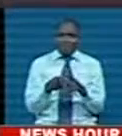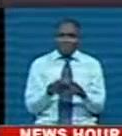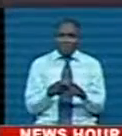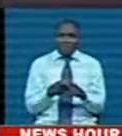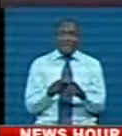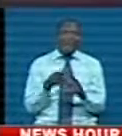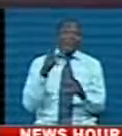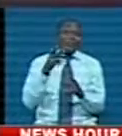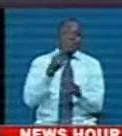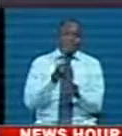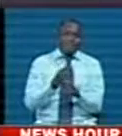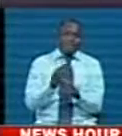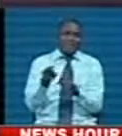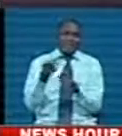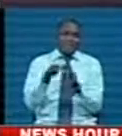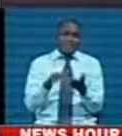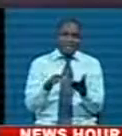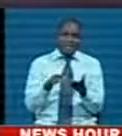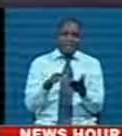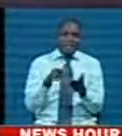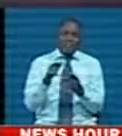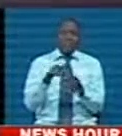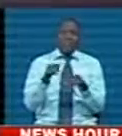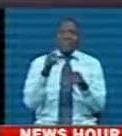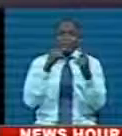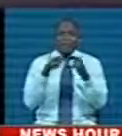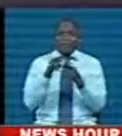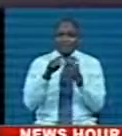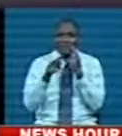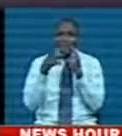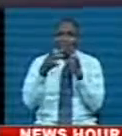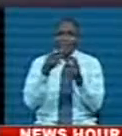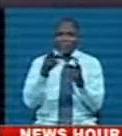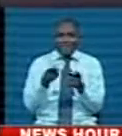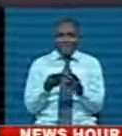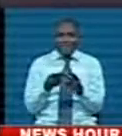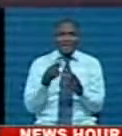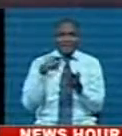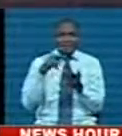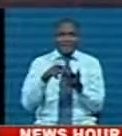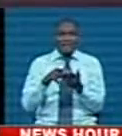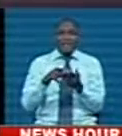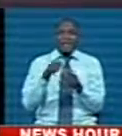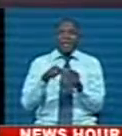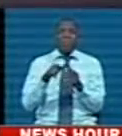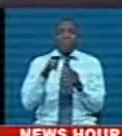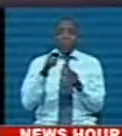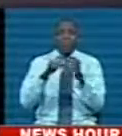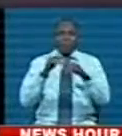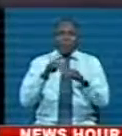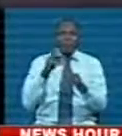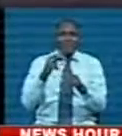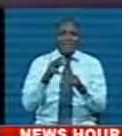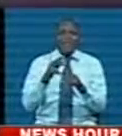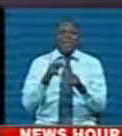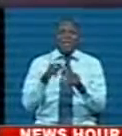the rains have stopped, the dead buried and the tears dried up, GBC 24 has been to check on the rebuilding process, and as this story